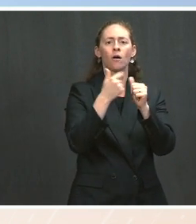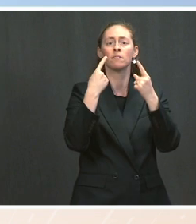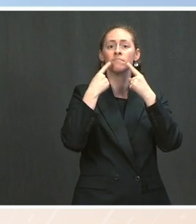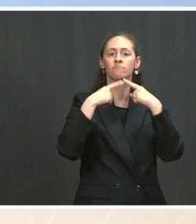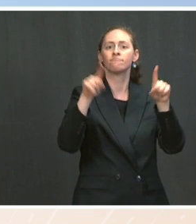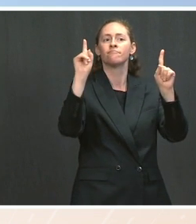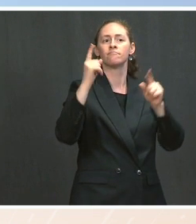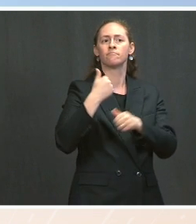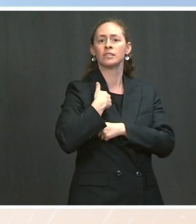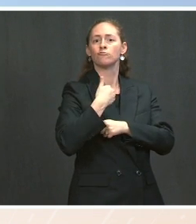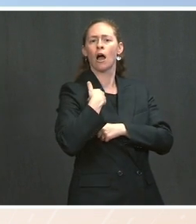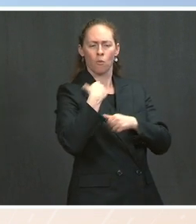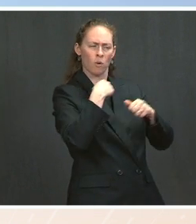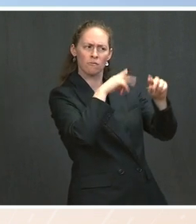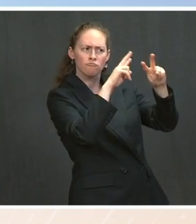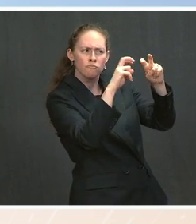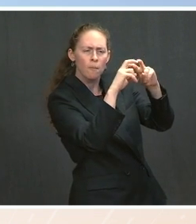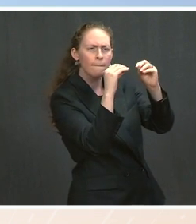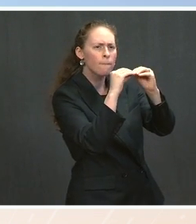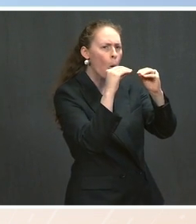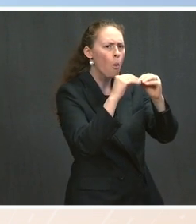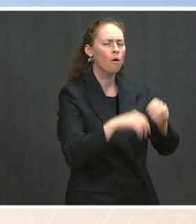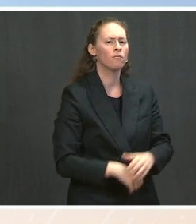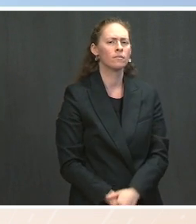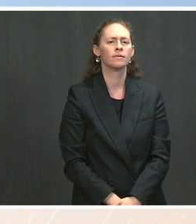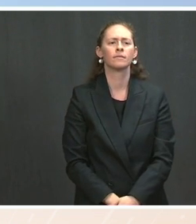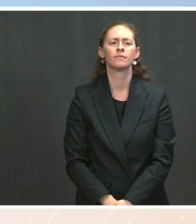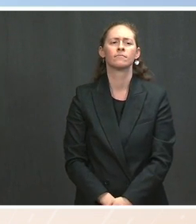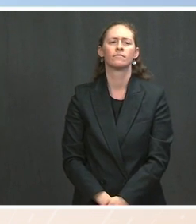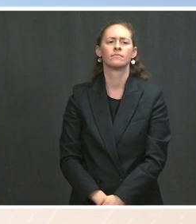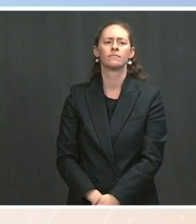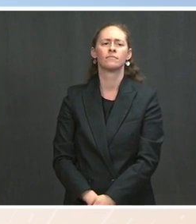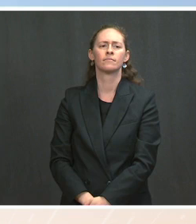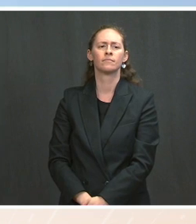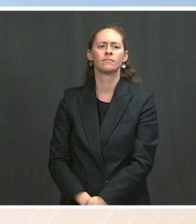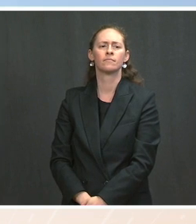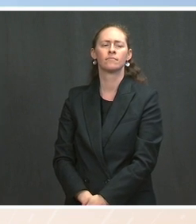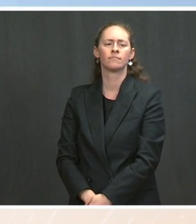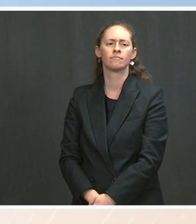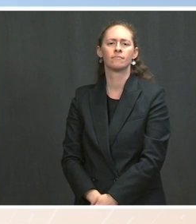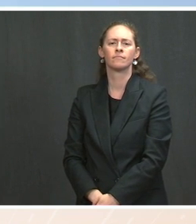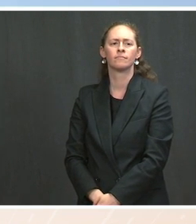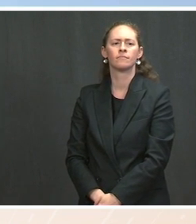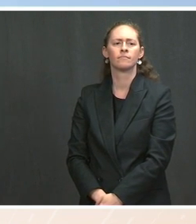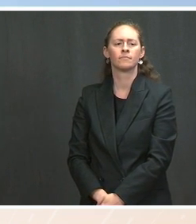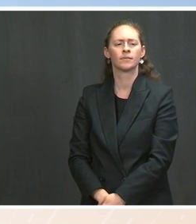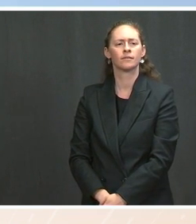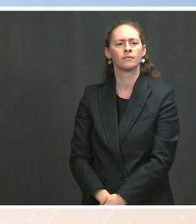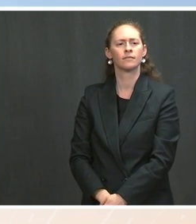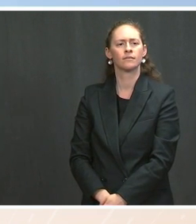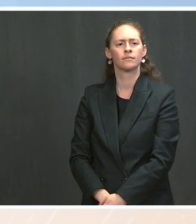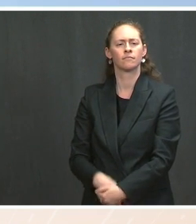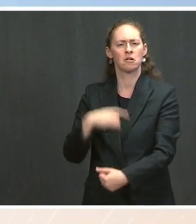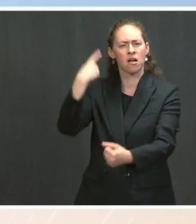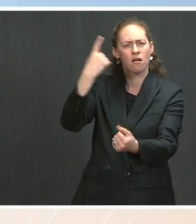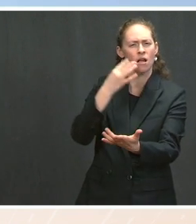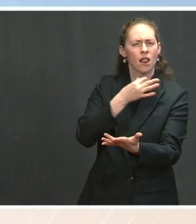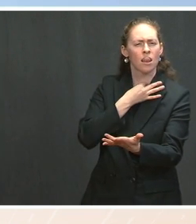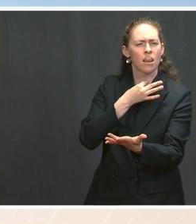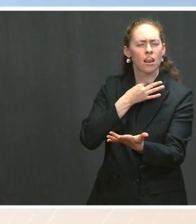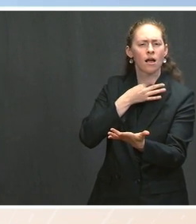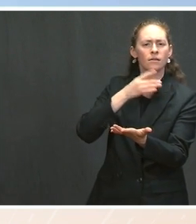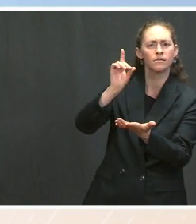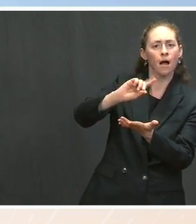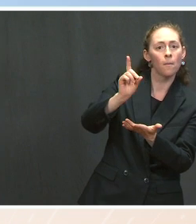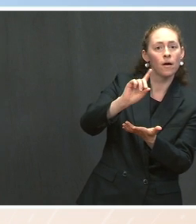sort of a scheduling question here. There had been an expectation that there was going to be a conversation of some kind today between Republicans on the Hill, some officials here at the